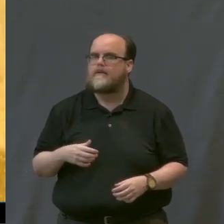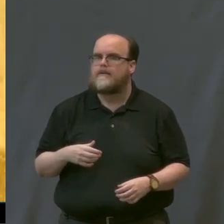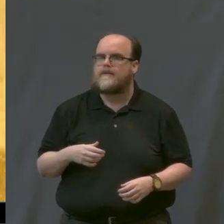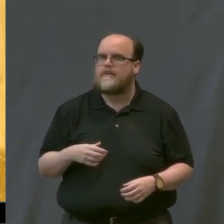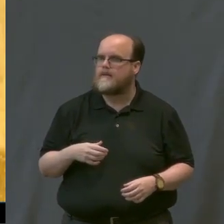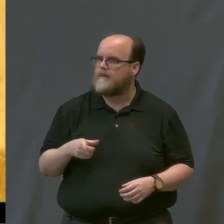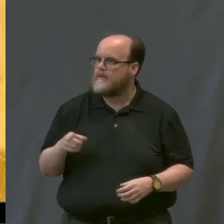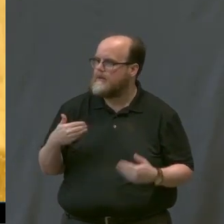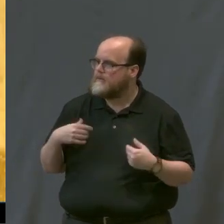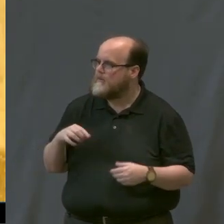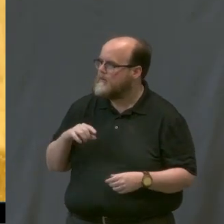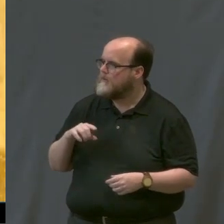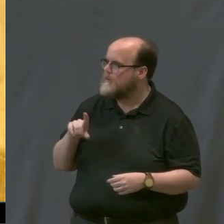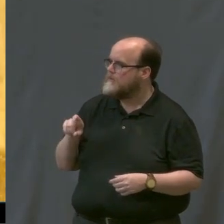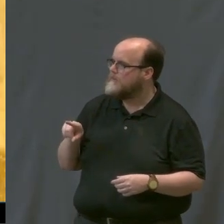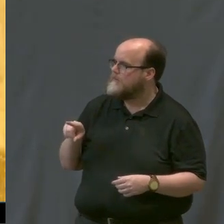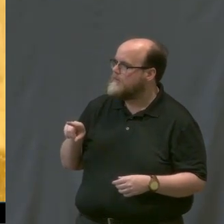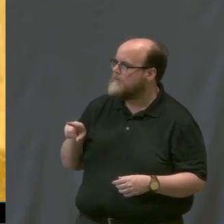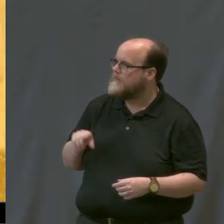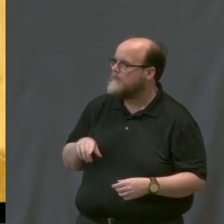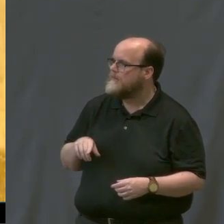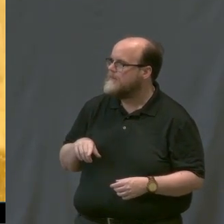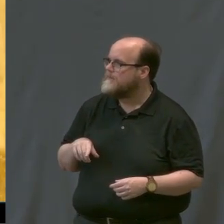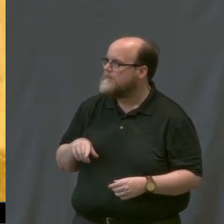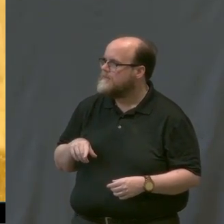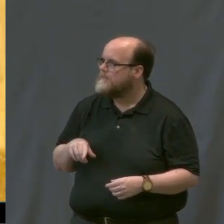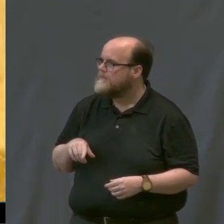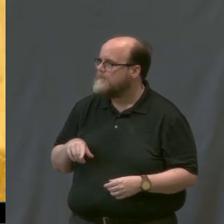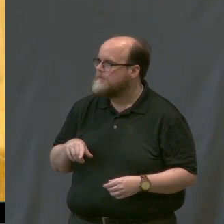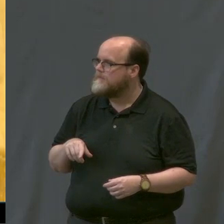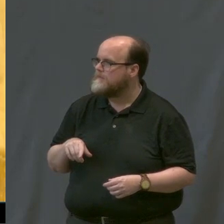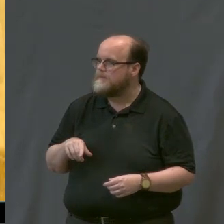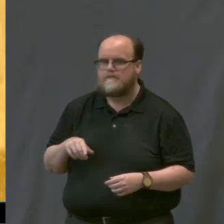Do you have a question? Oh, you like a thought came to your mind, you wanted to say, okay, sorry.